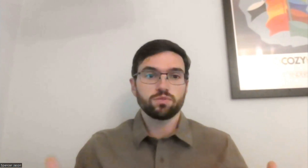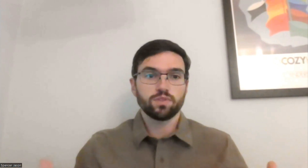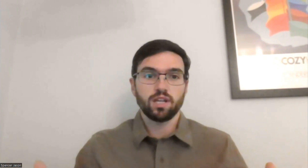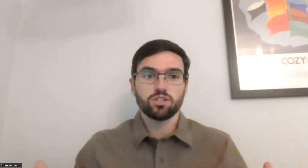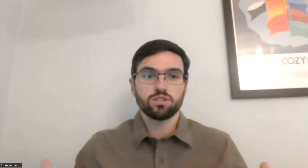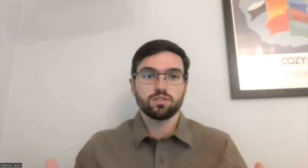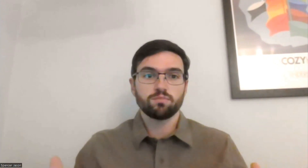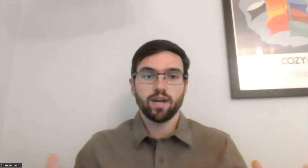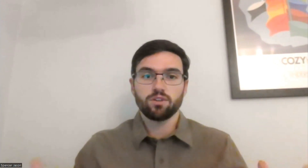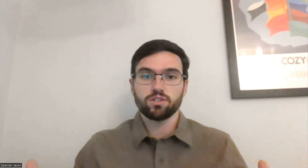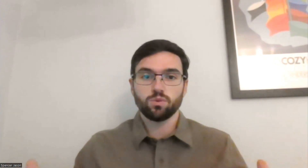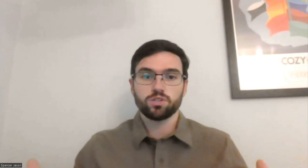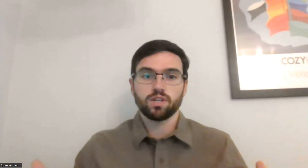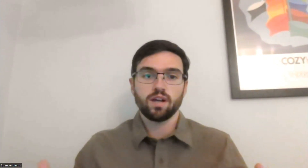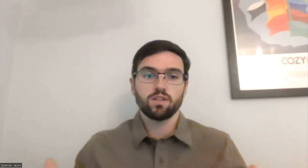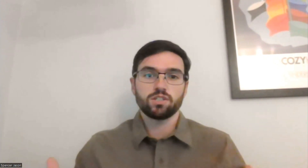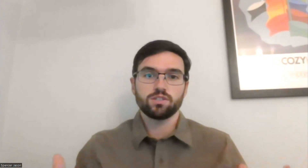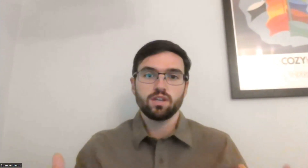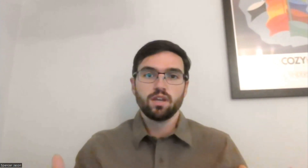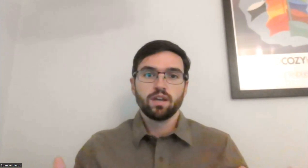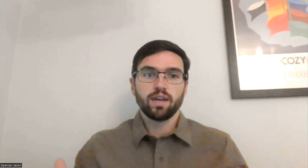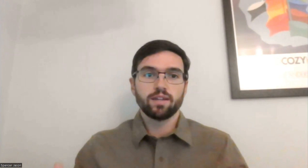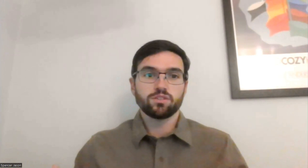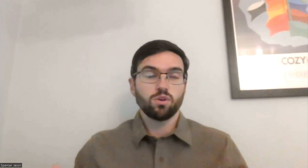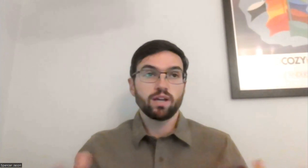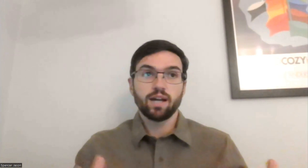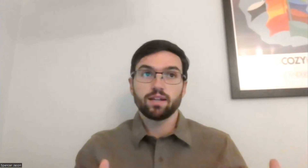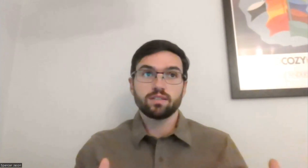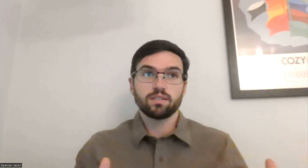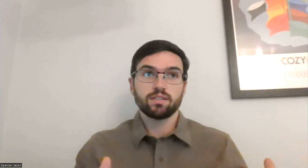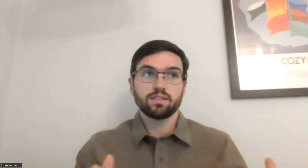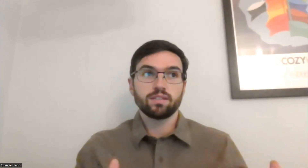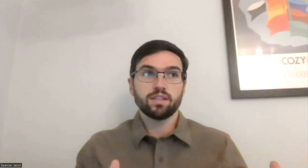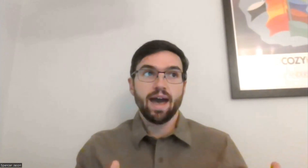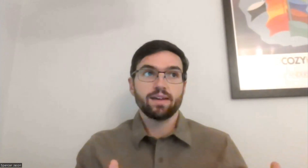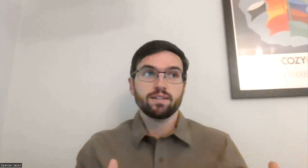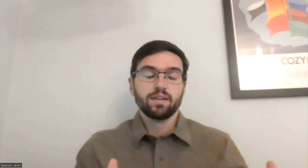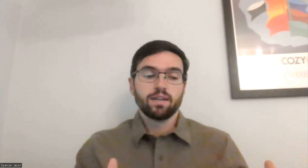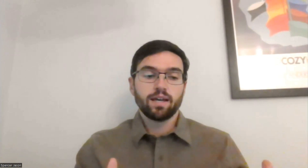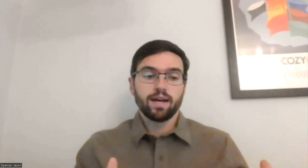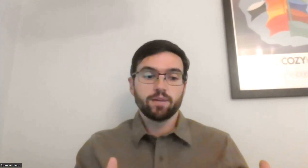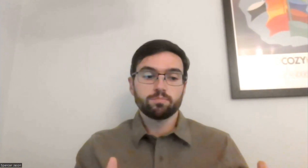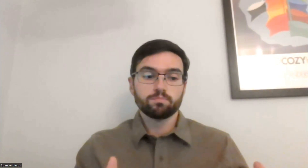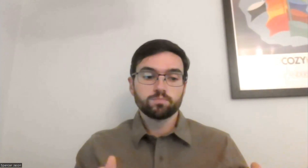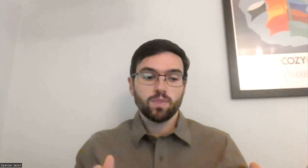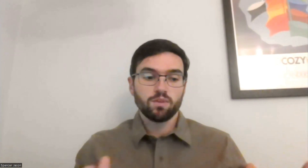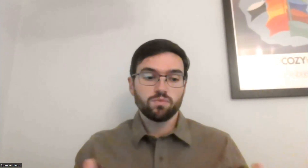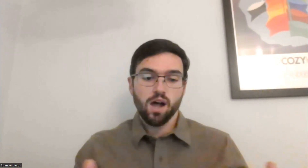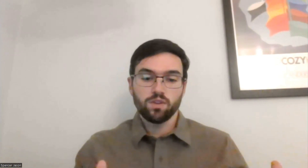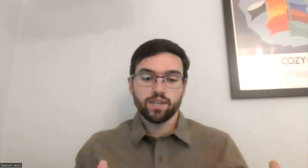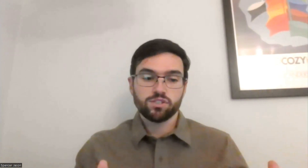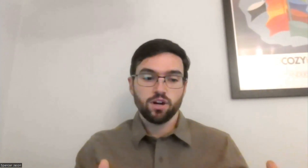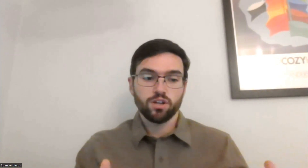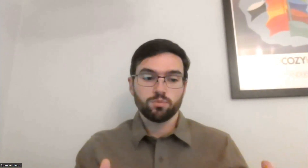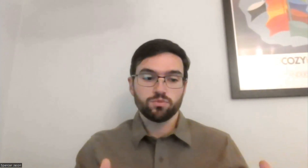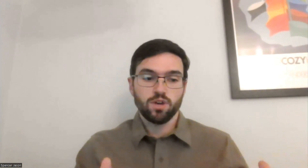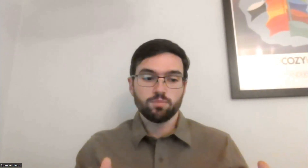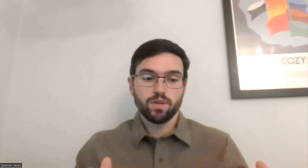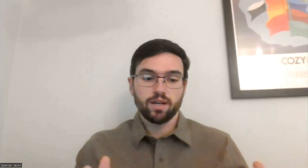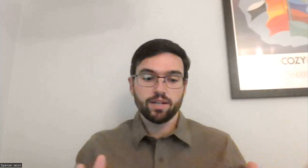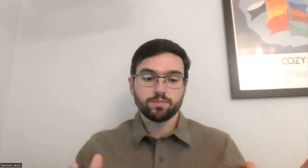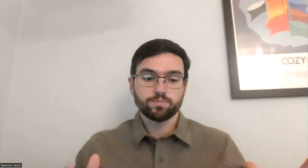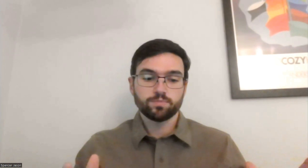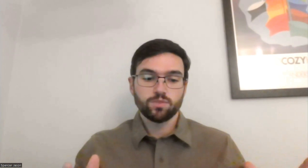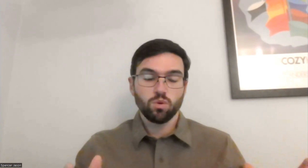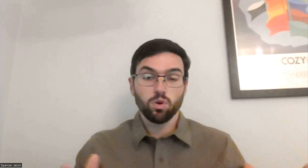for electrification, battery storage technologies, and so I got into that, and followed that startup